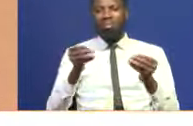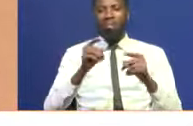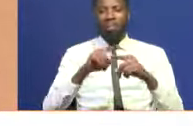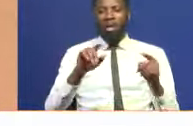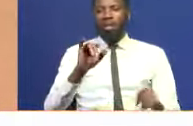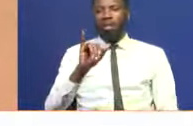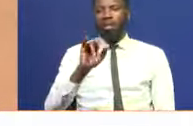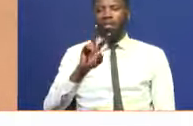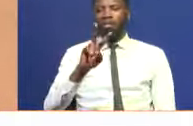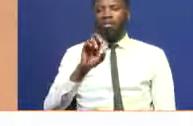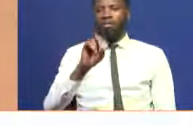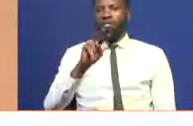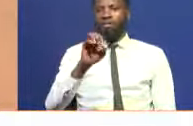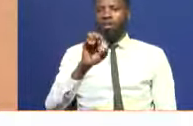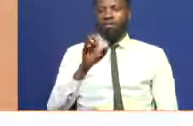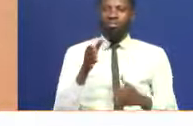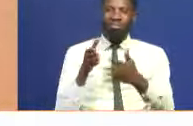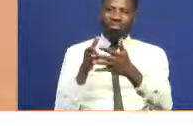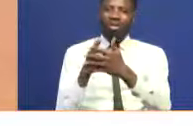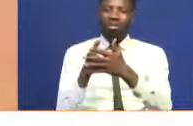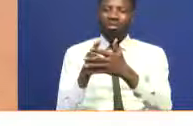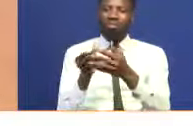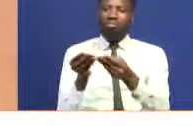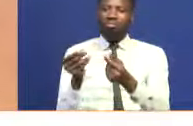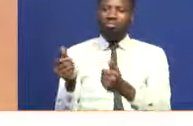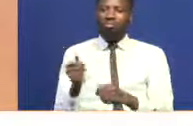Mado skewed her effort.